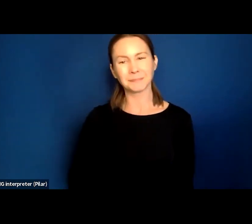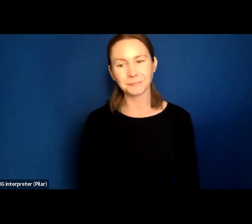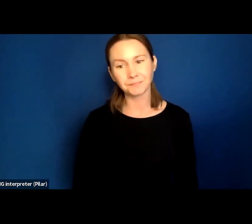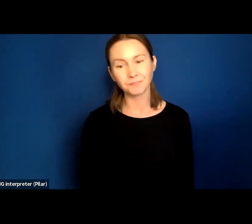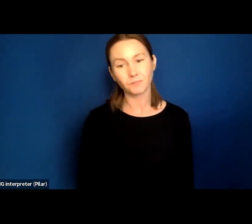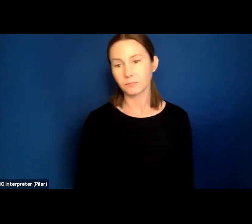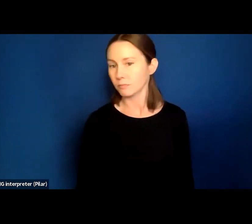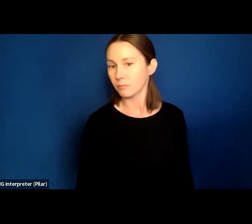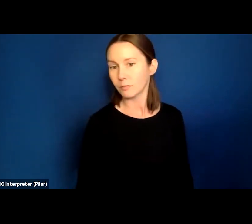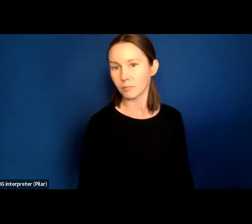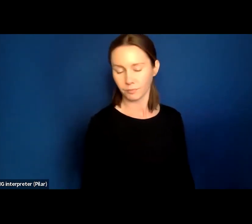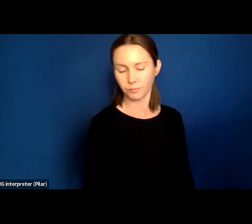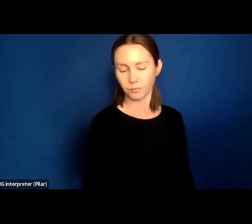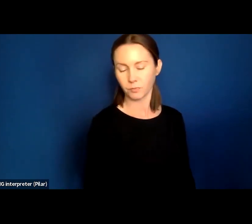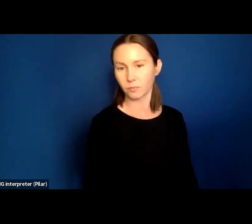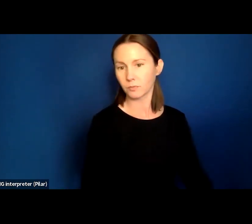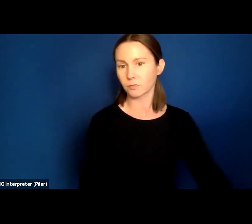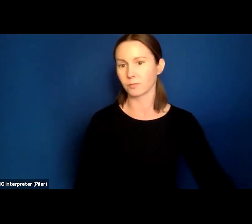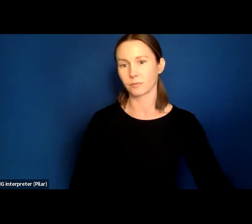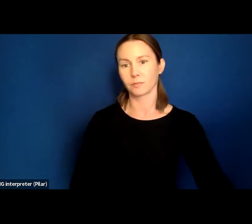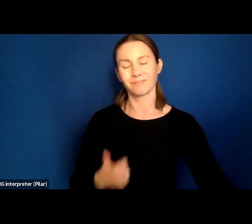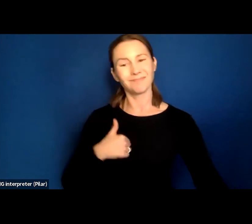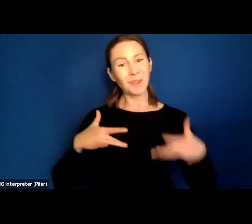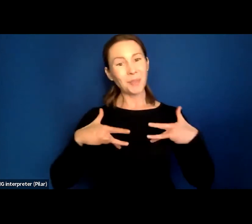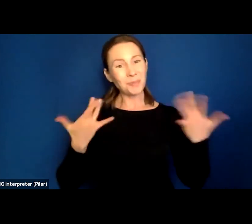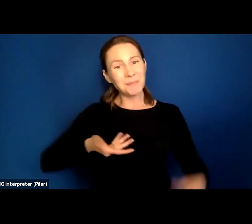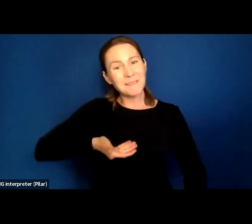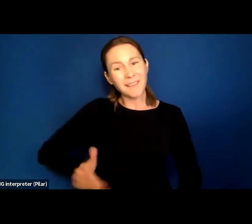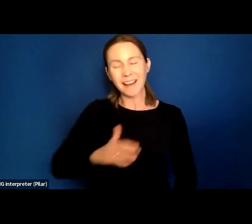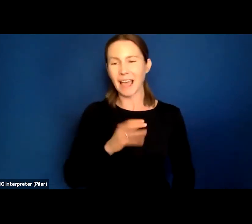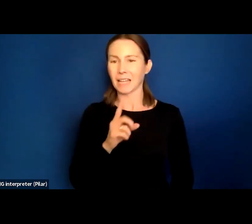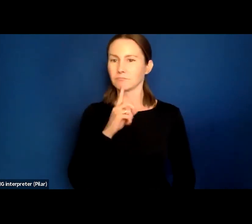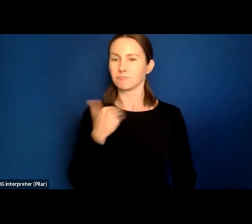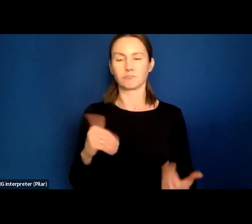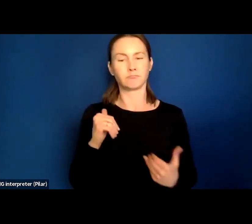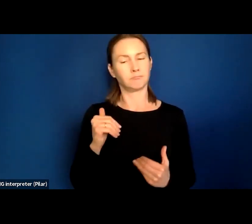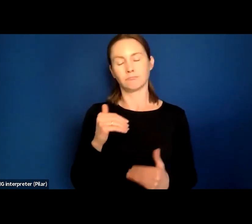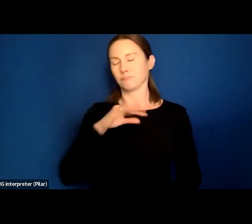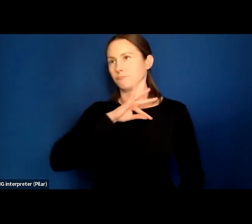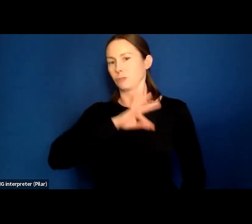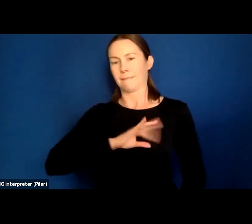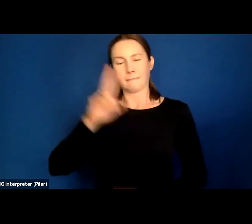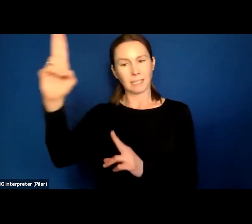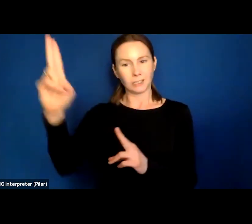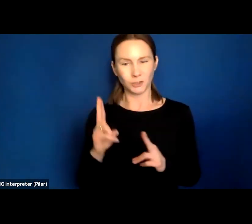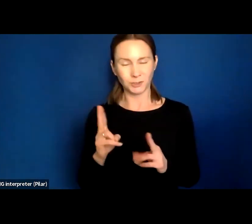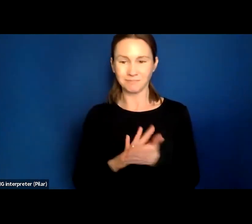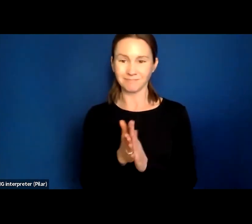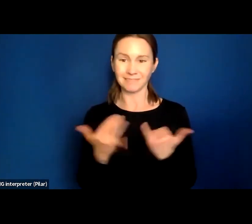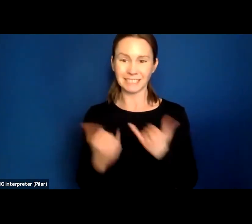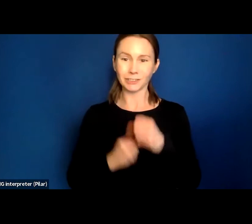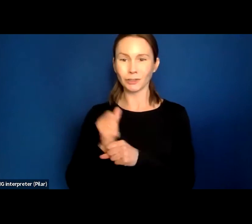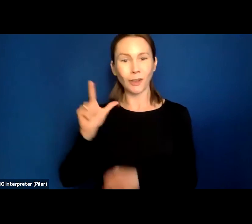So I was thrilled to be invited, and it is such an absolute privilege to be this year's